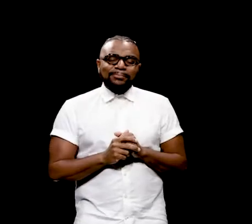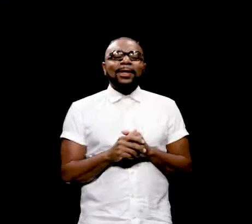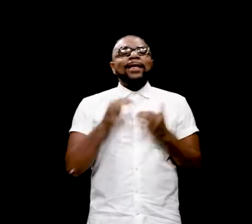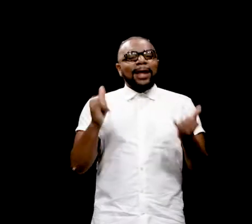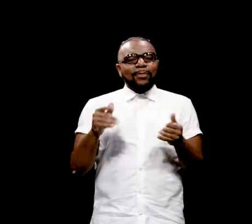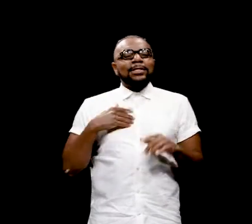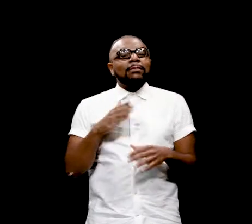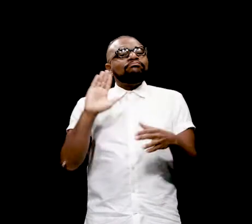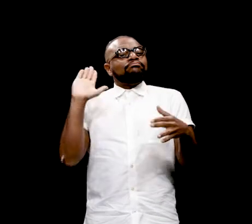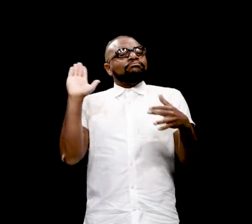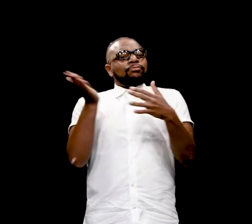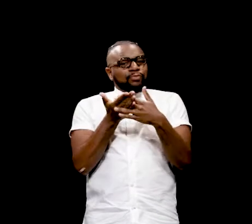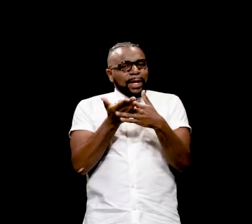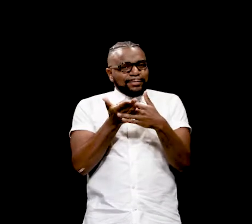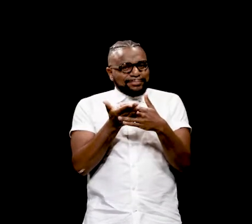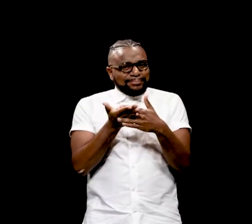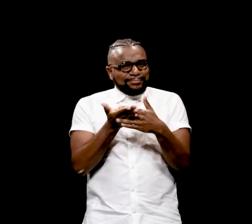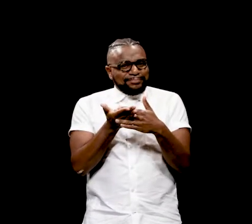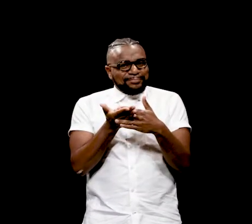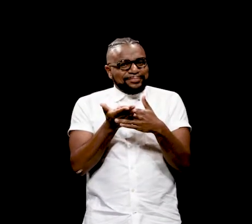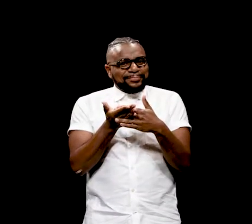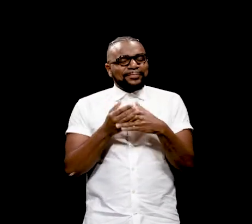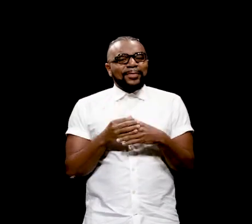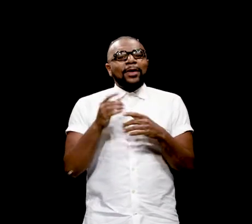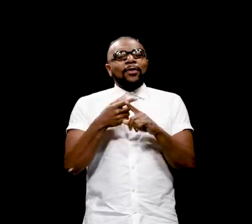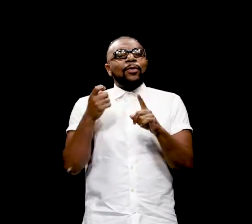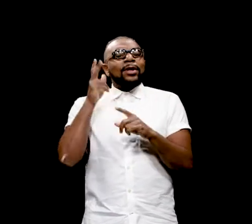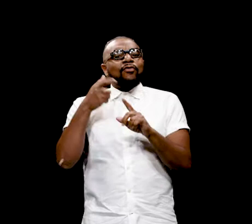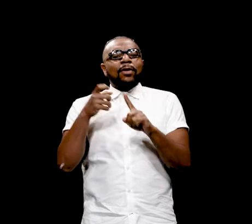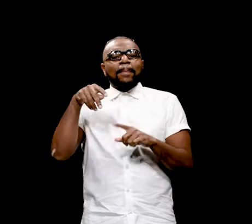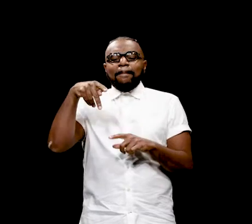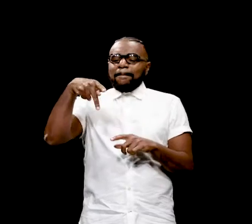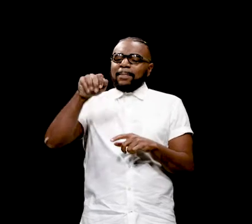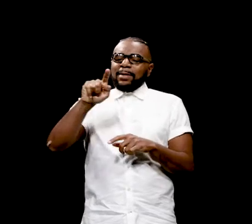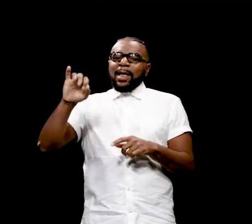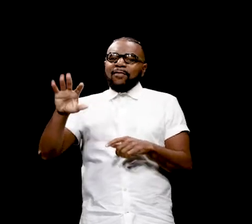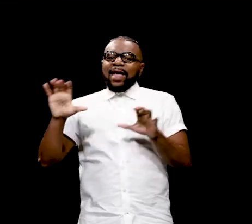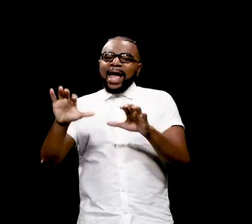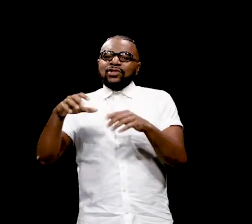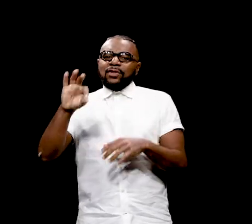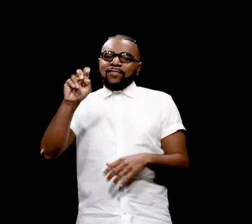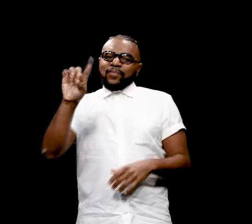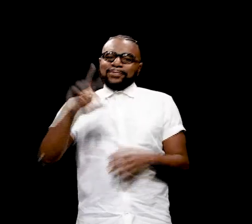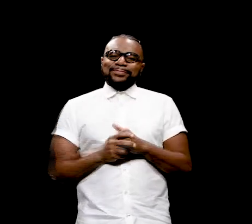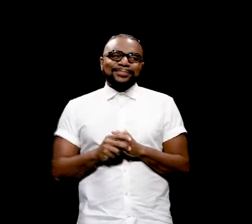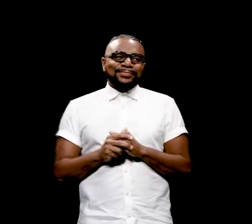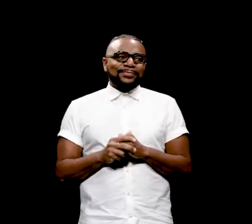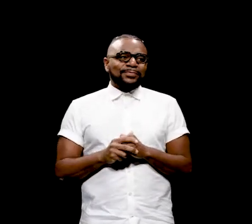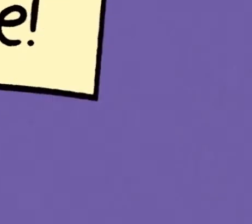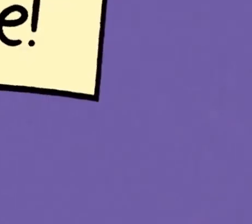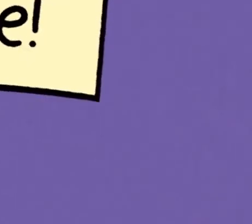a small break to hear about some opportunities from PAALF Action Fund. We'll be back in just a moment. We have exciting